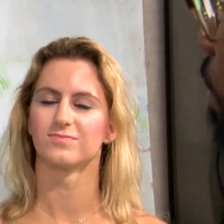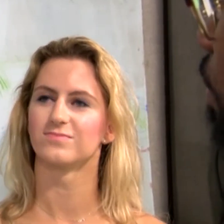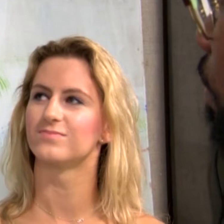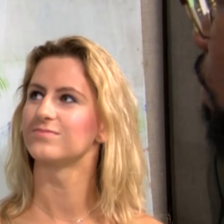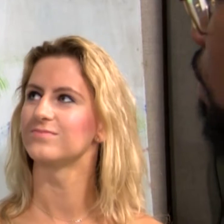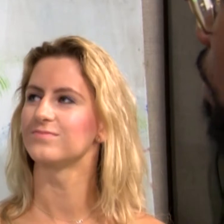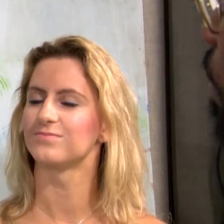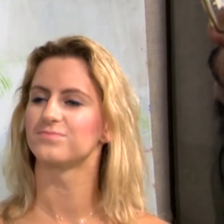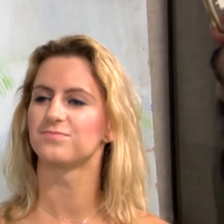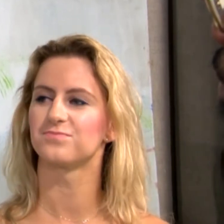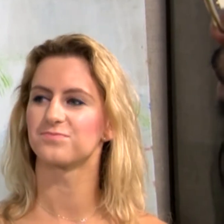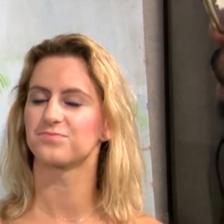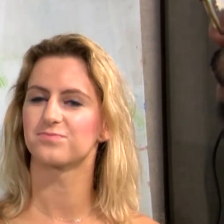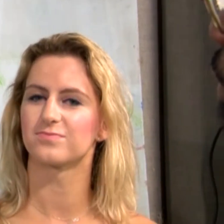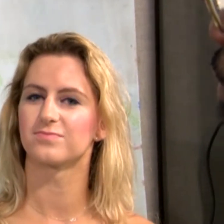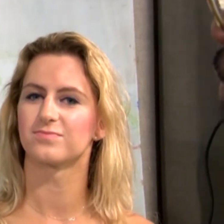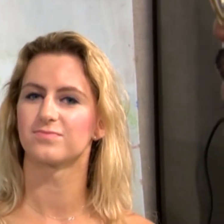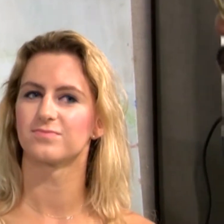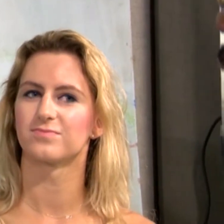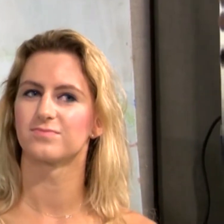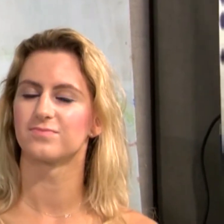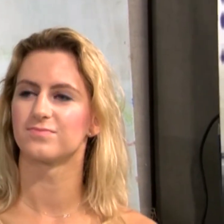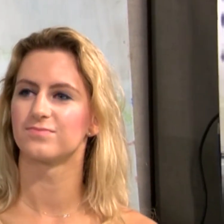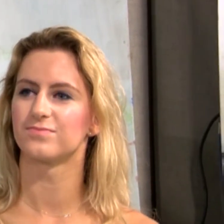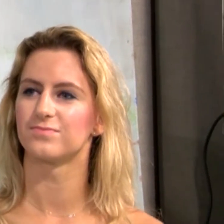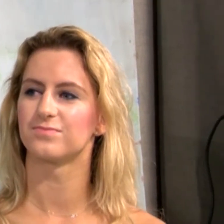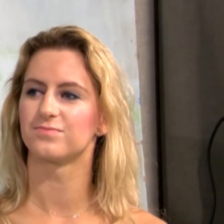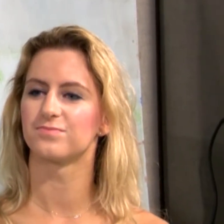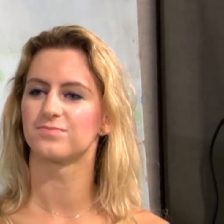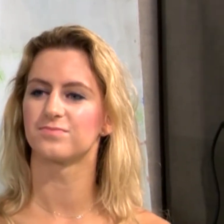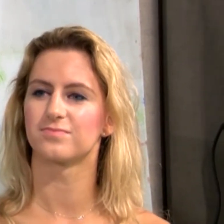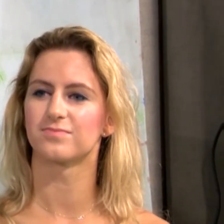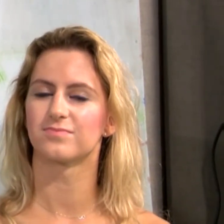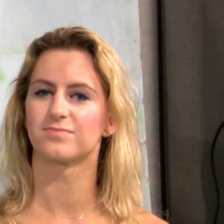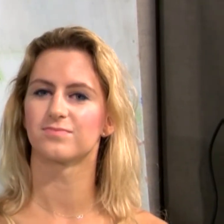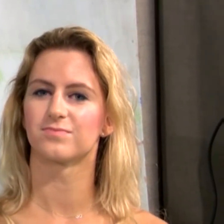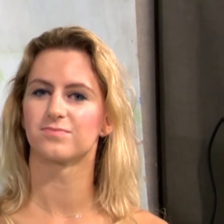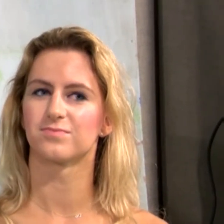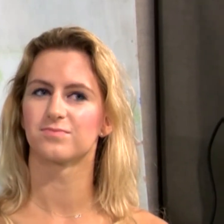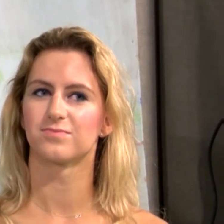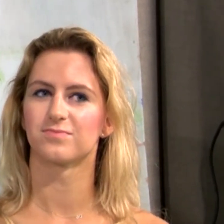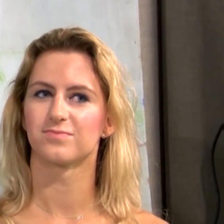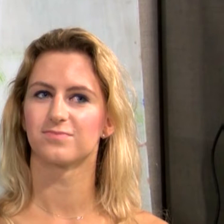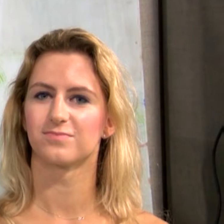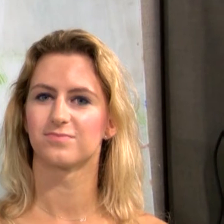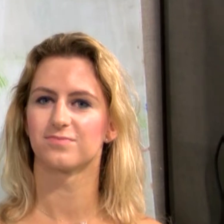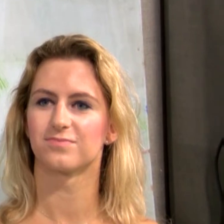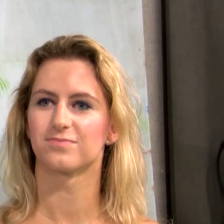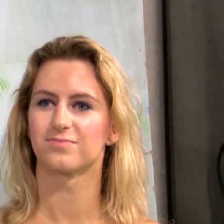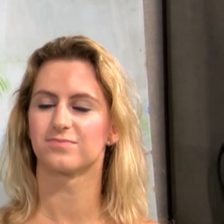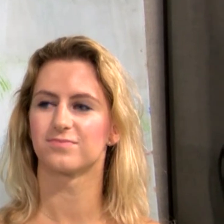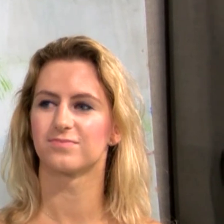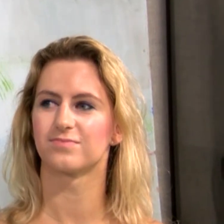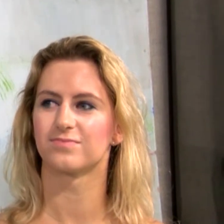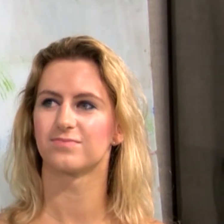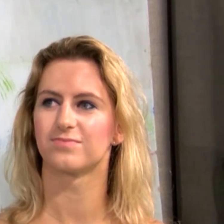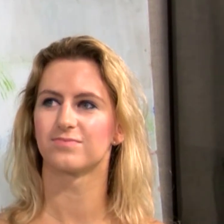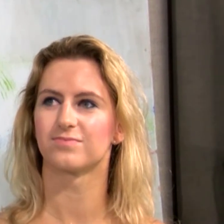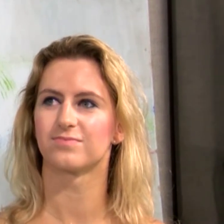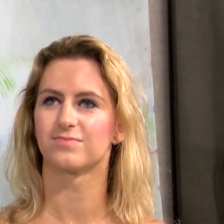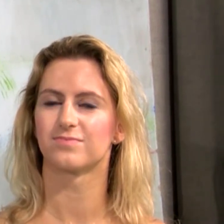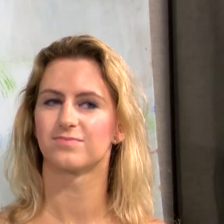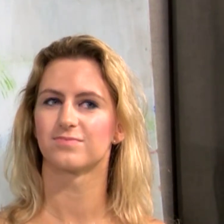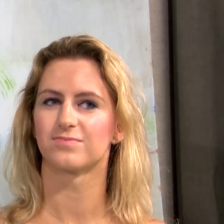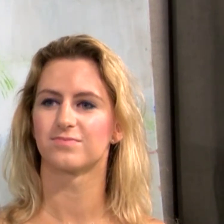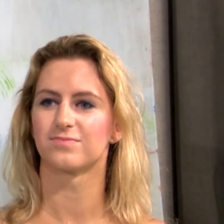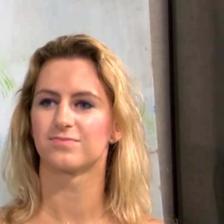and masters, and they'll all be separated into beginners, novice, intermediate and advanced. So you get people that just started